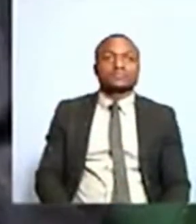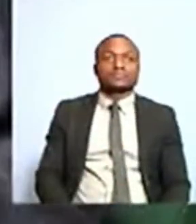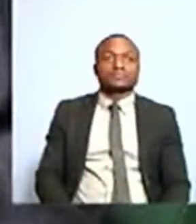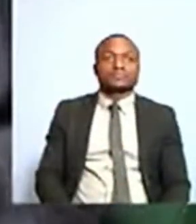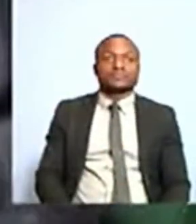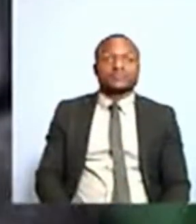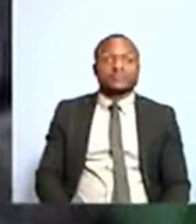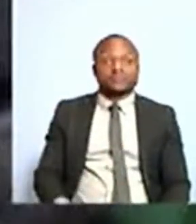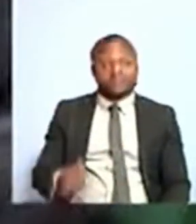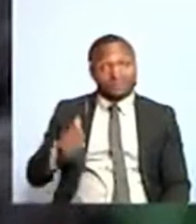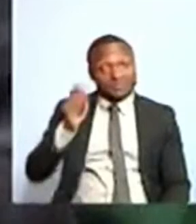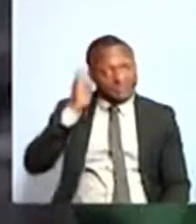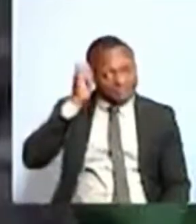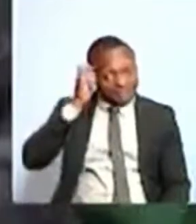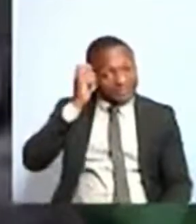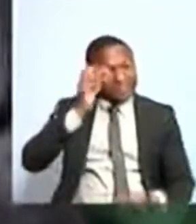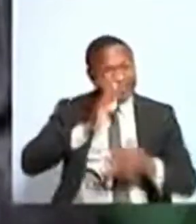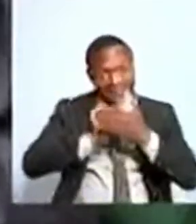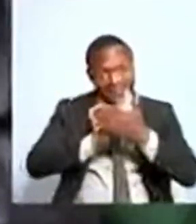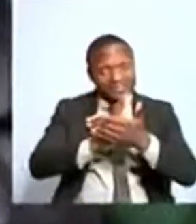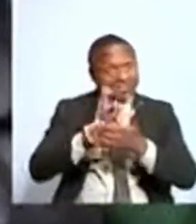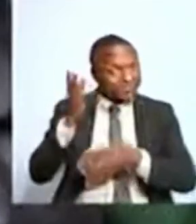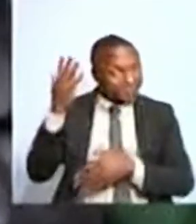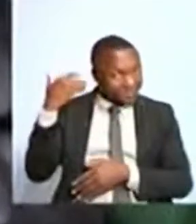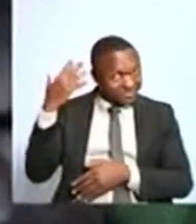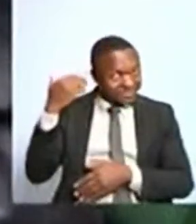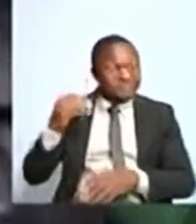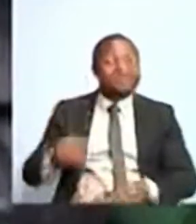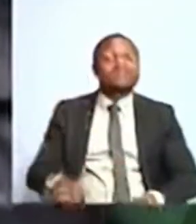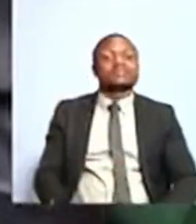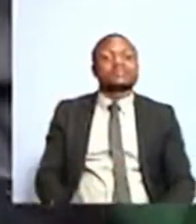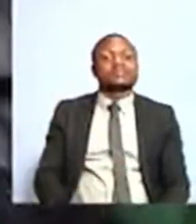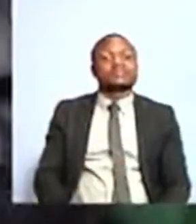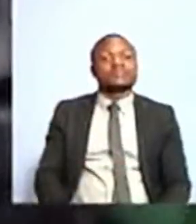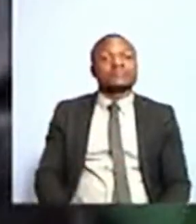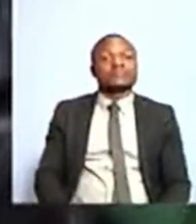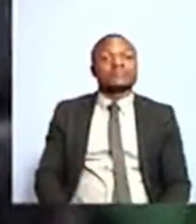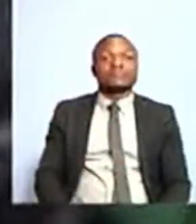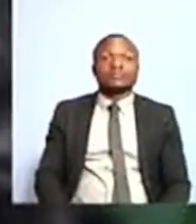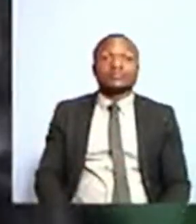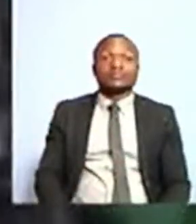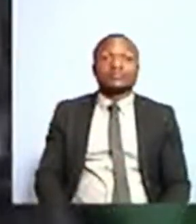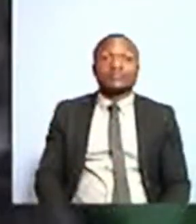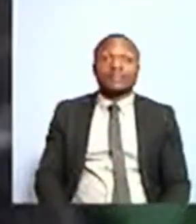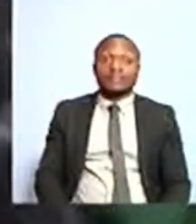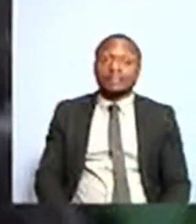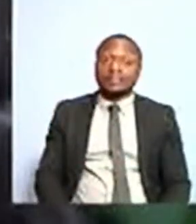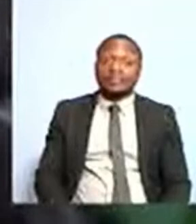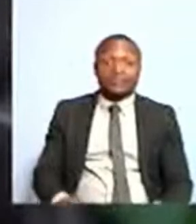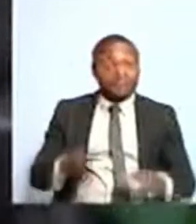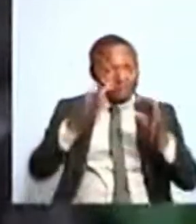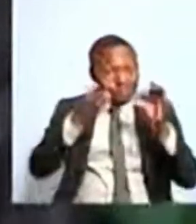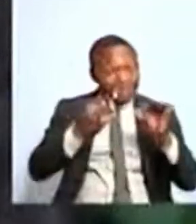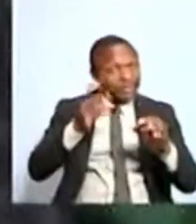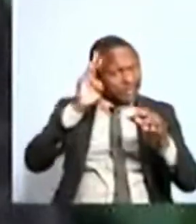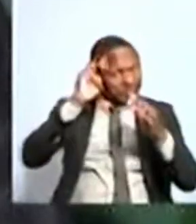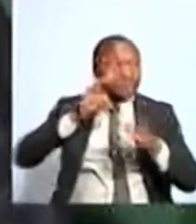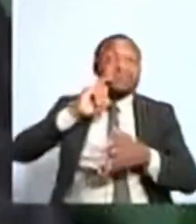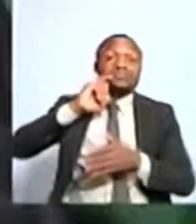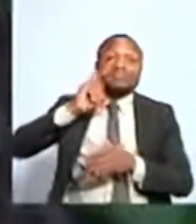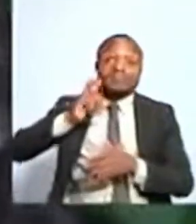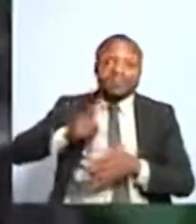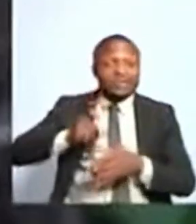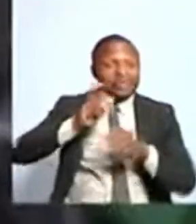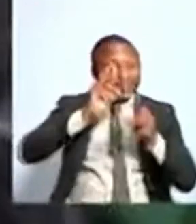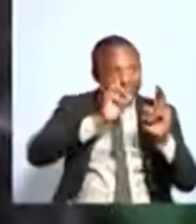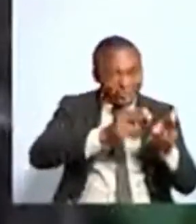I think I guided earlier that as much as the minister is supposed to